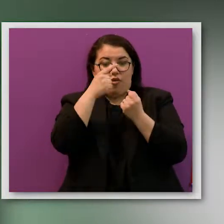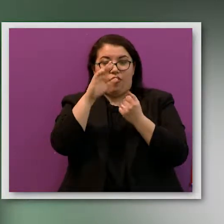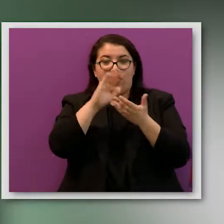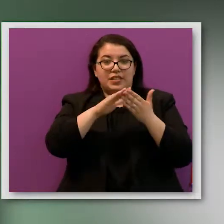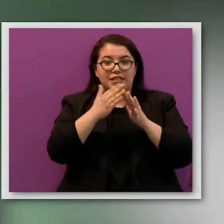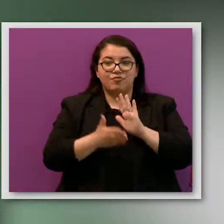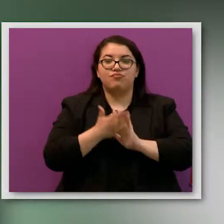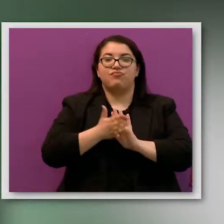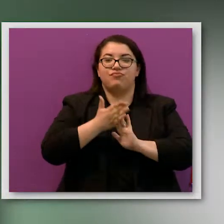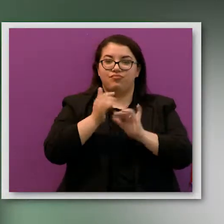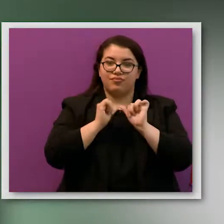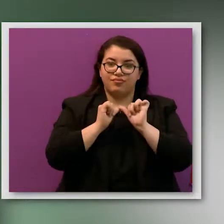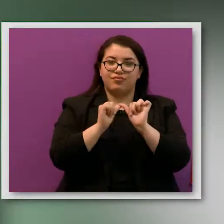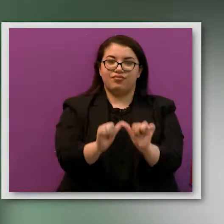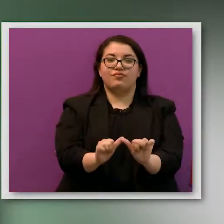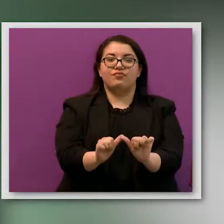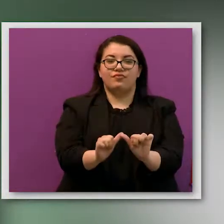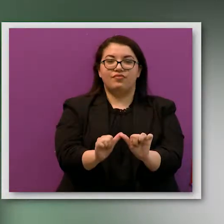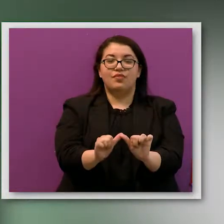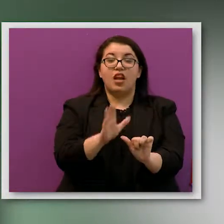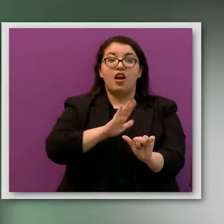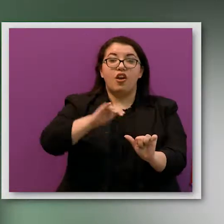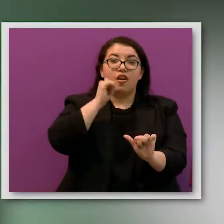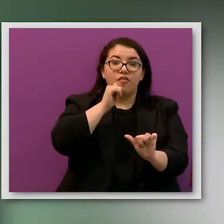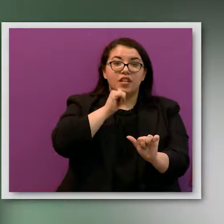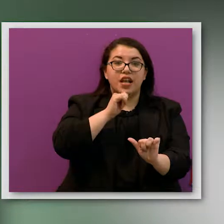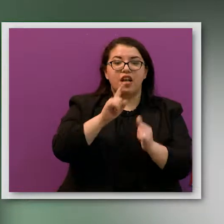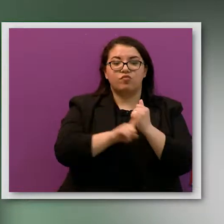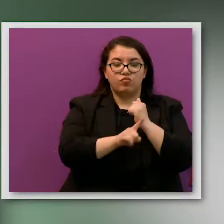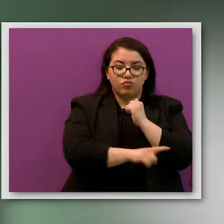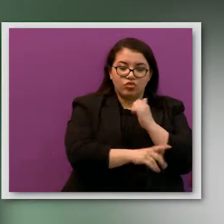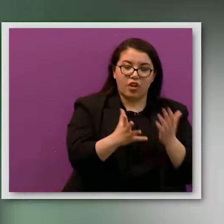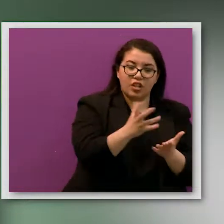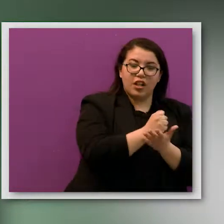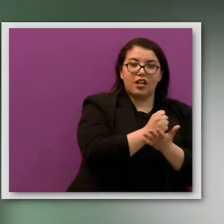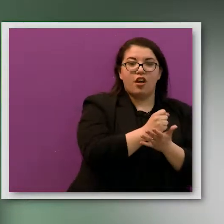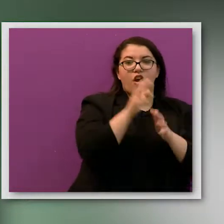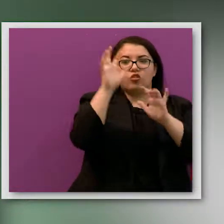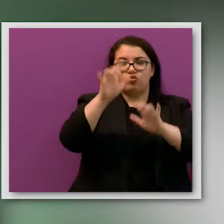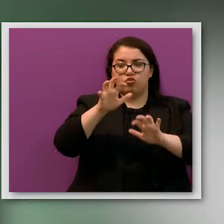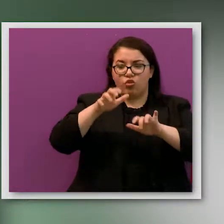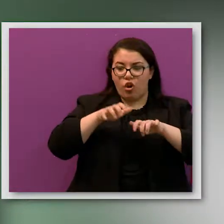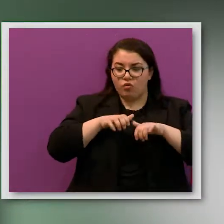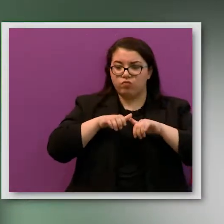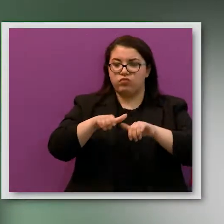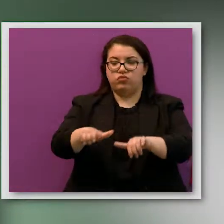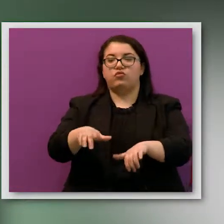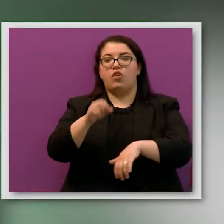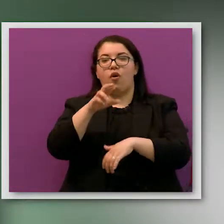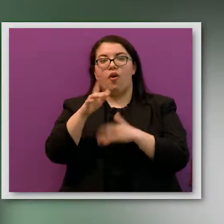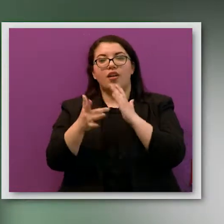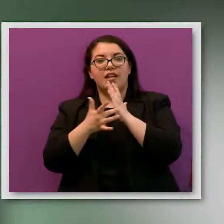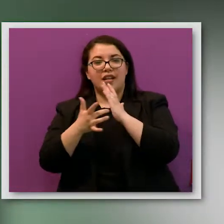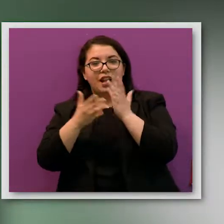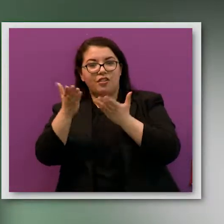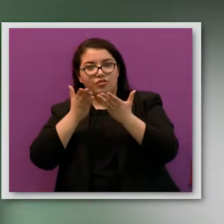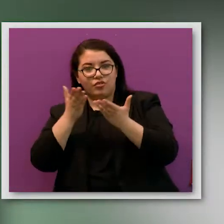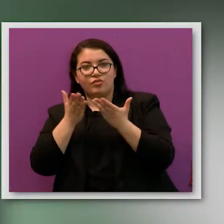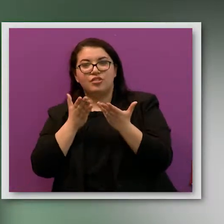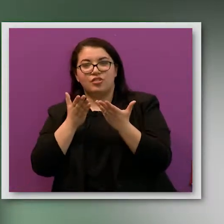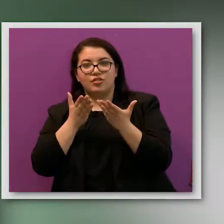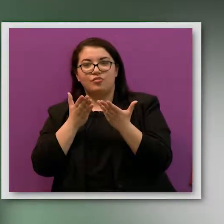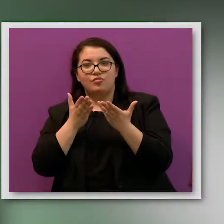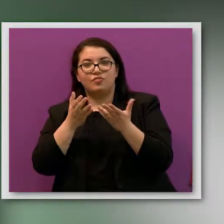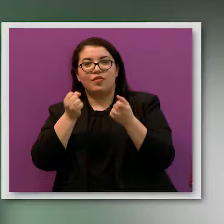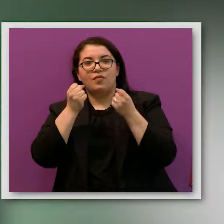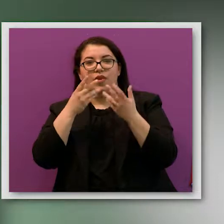to day. So it's where your trash collectors are, it's where the snow plows are, it's where your technology services are in your Department